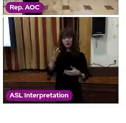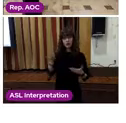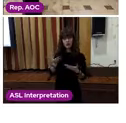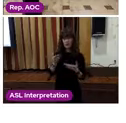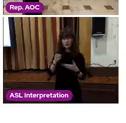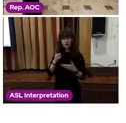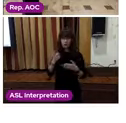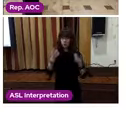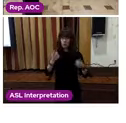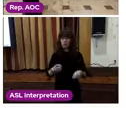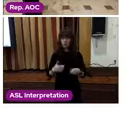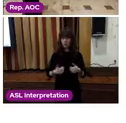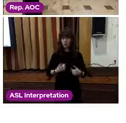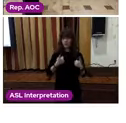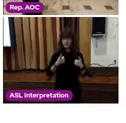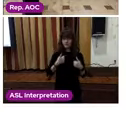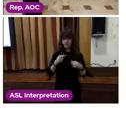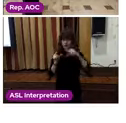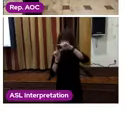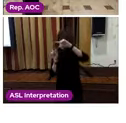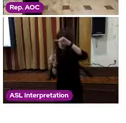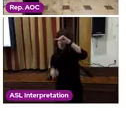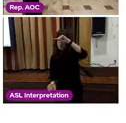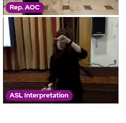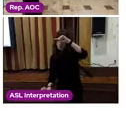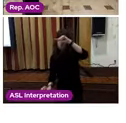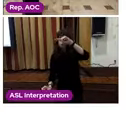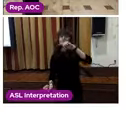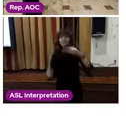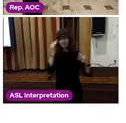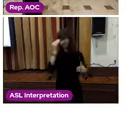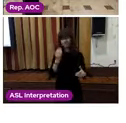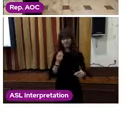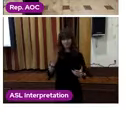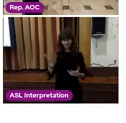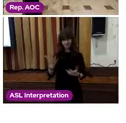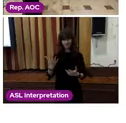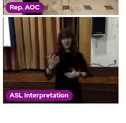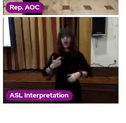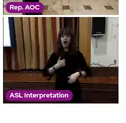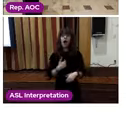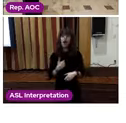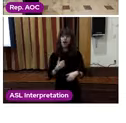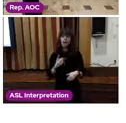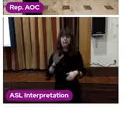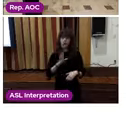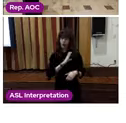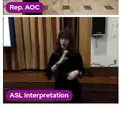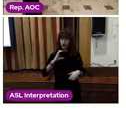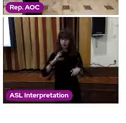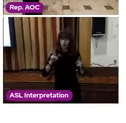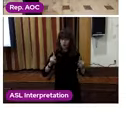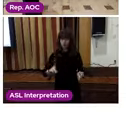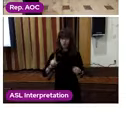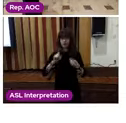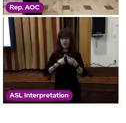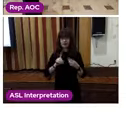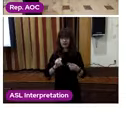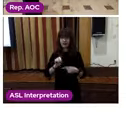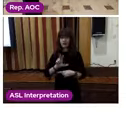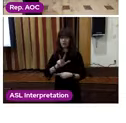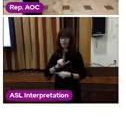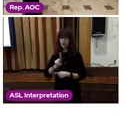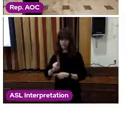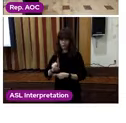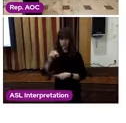live in this part of Edgewater or Country Club, I will be a member of Congress until December 31st of this